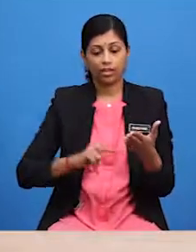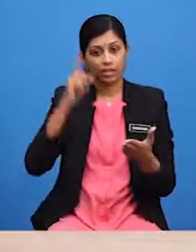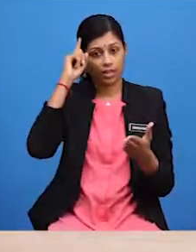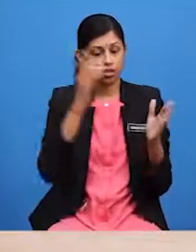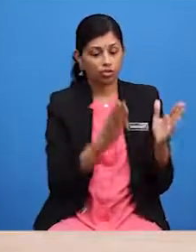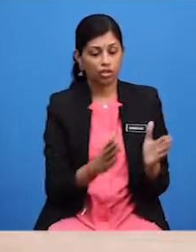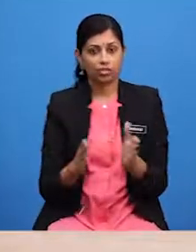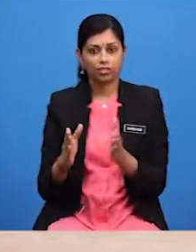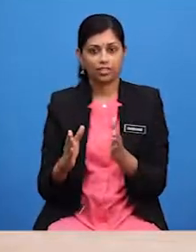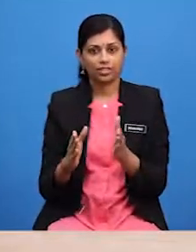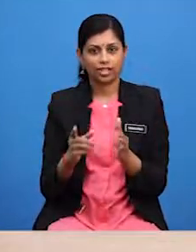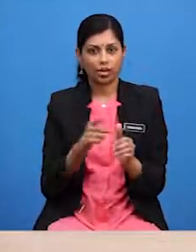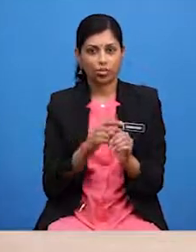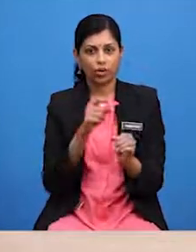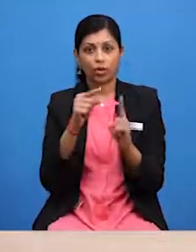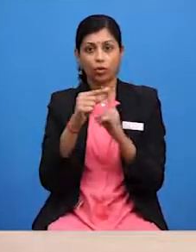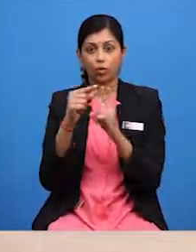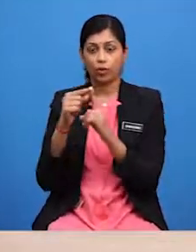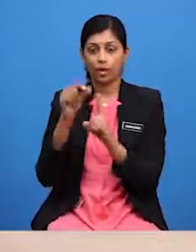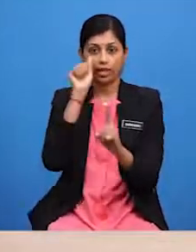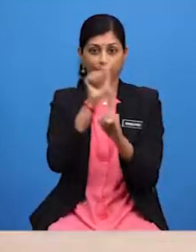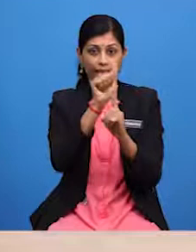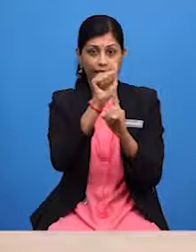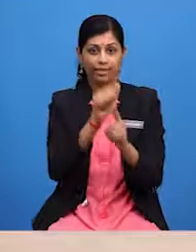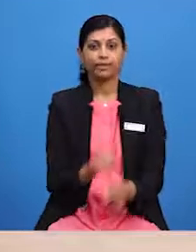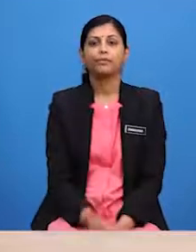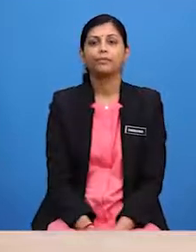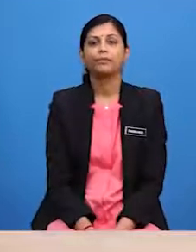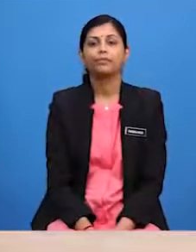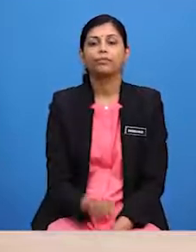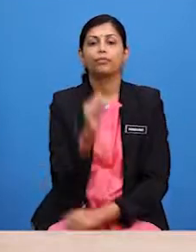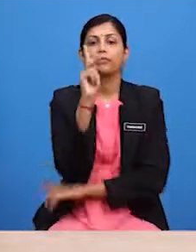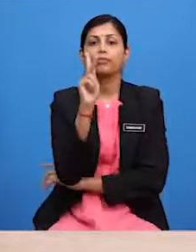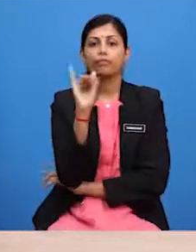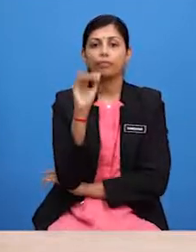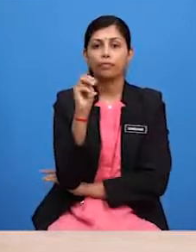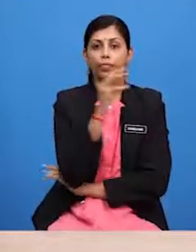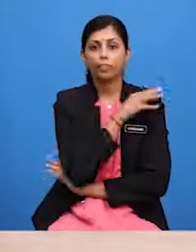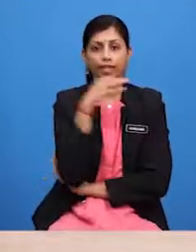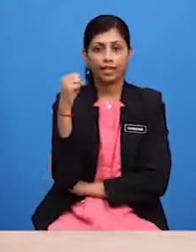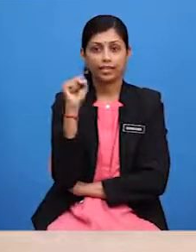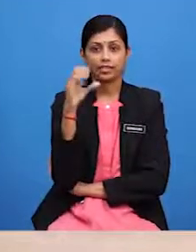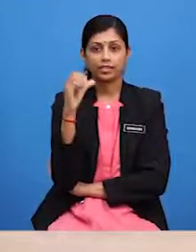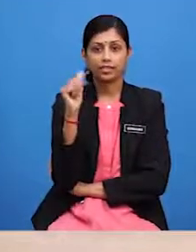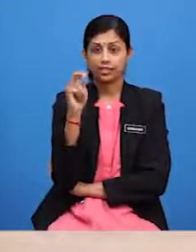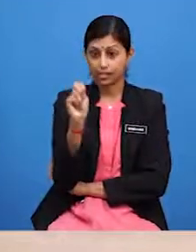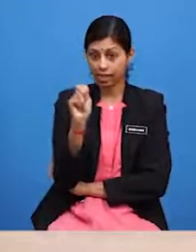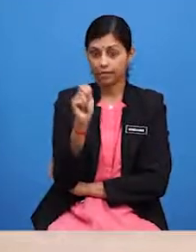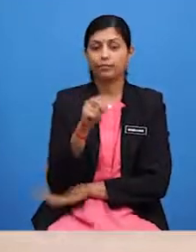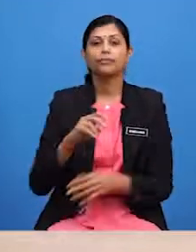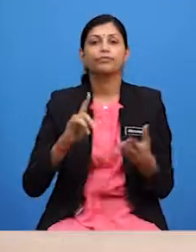1. Word attack. 2. Skimming and scanning.